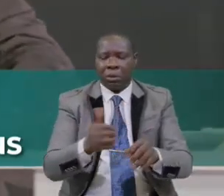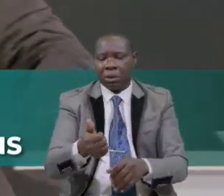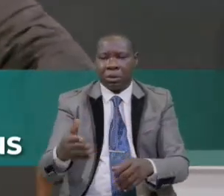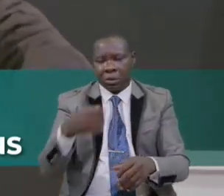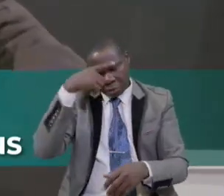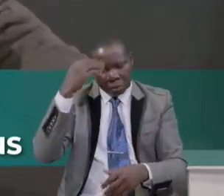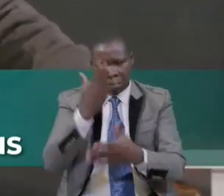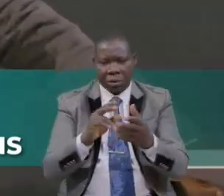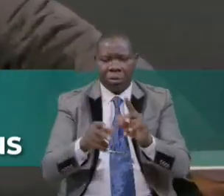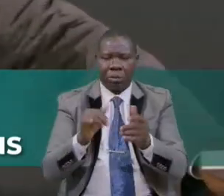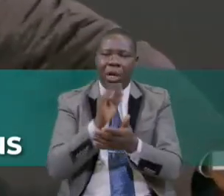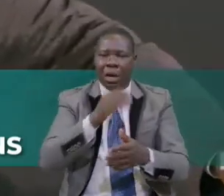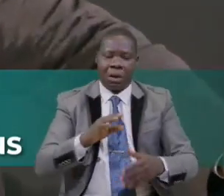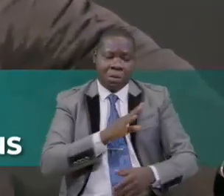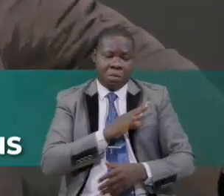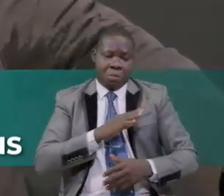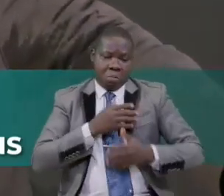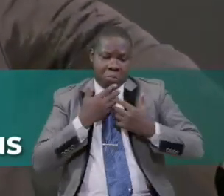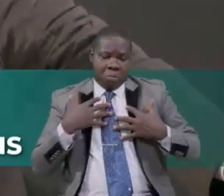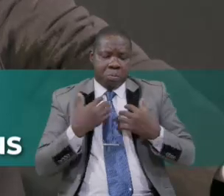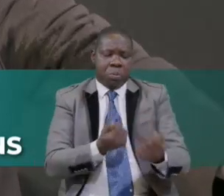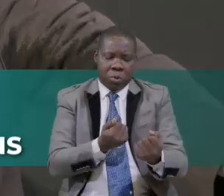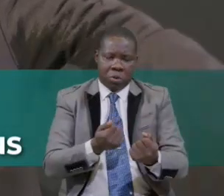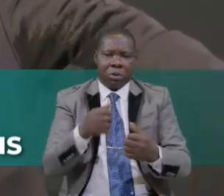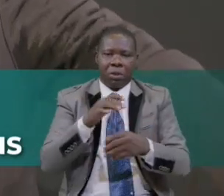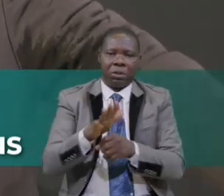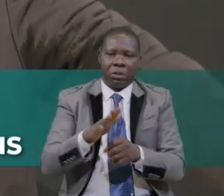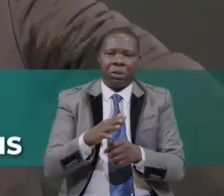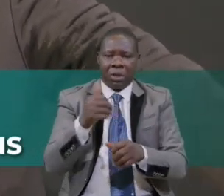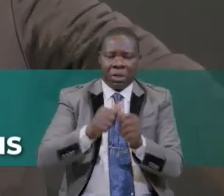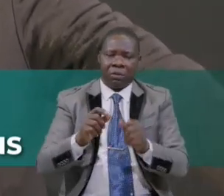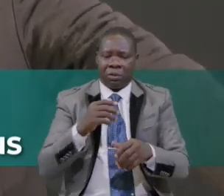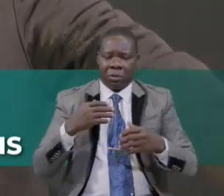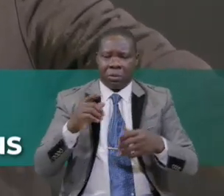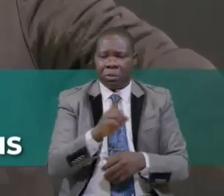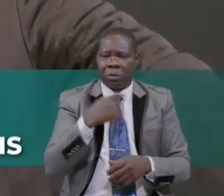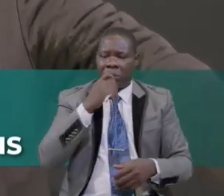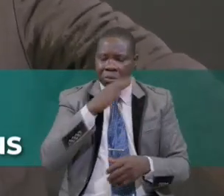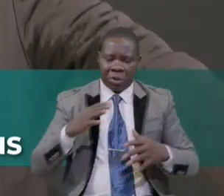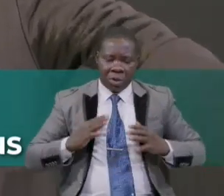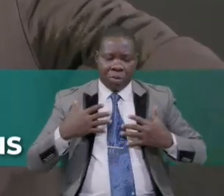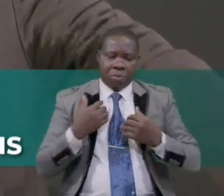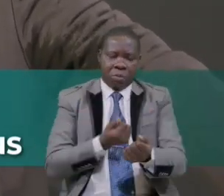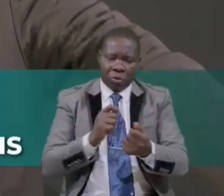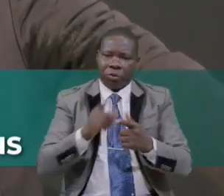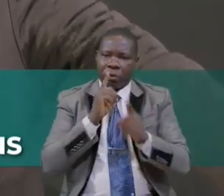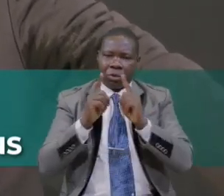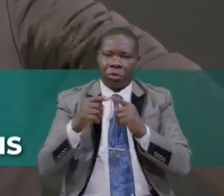to come to me, everybody should be bold to interact with me. My personality is